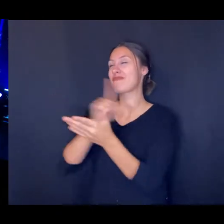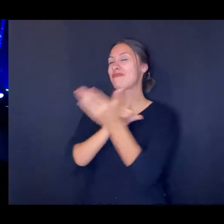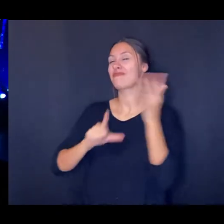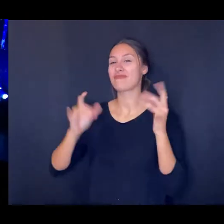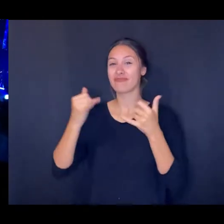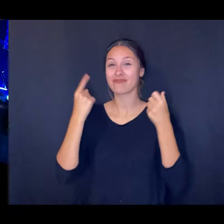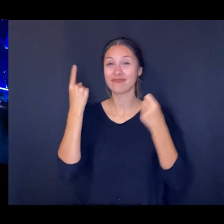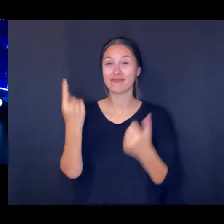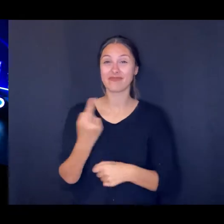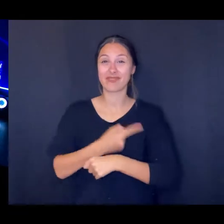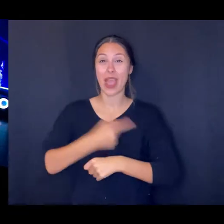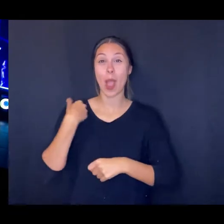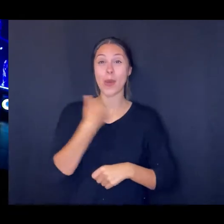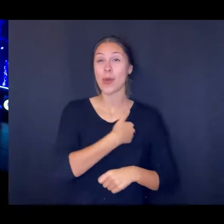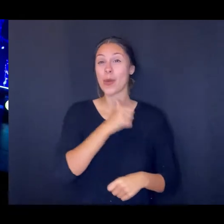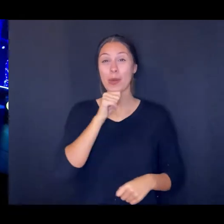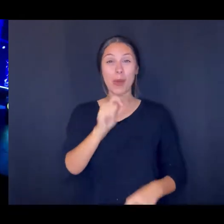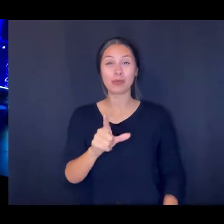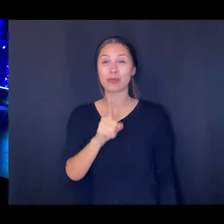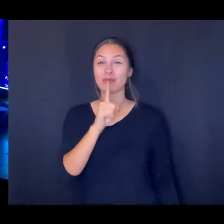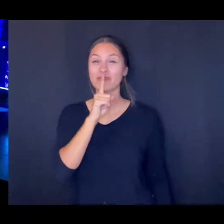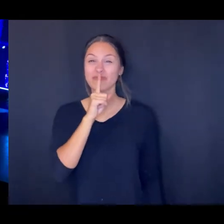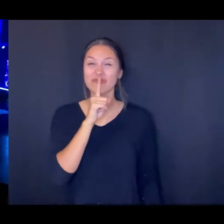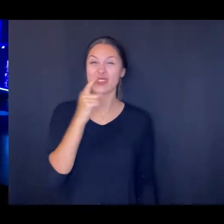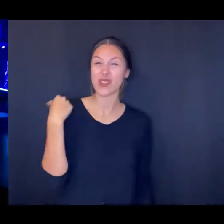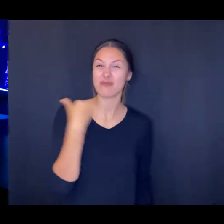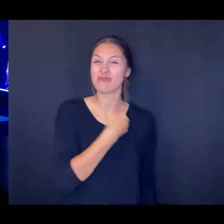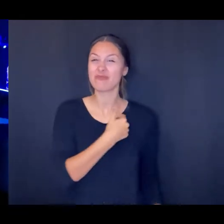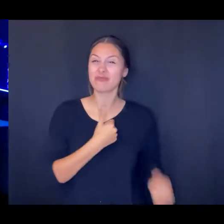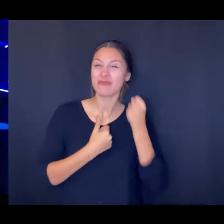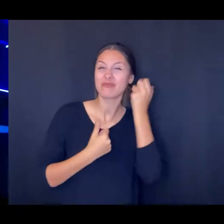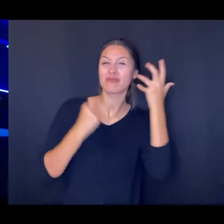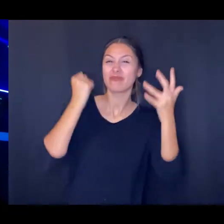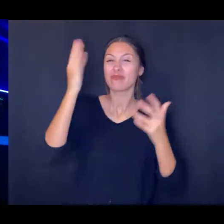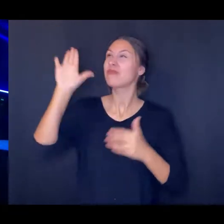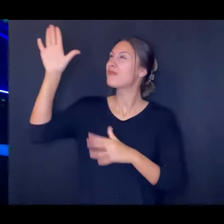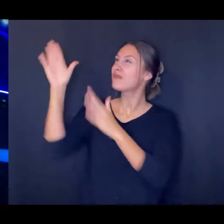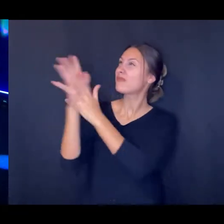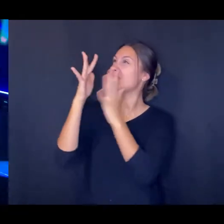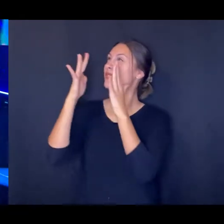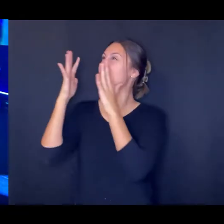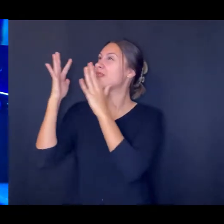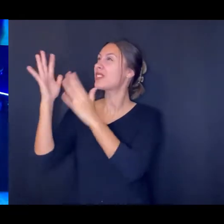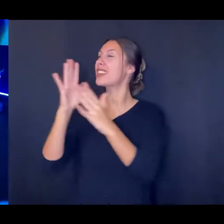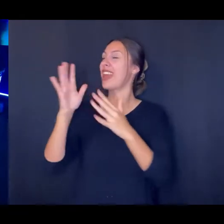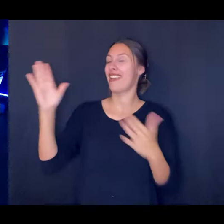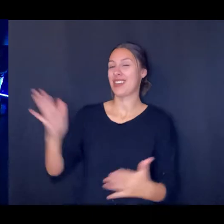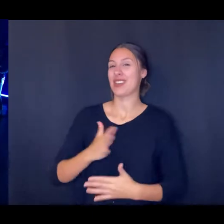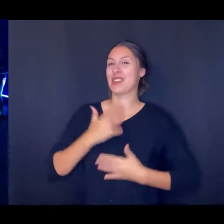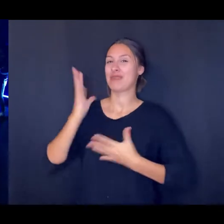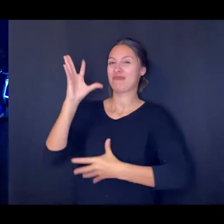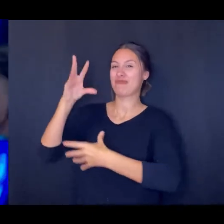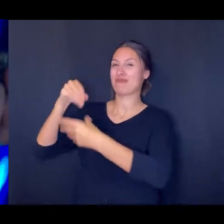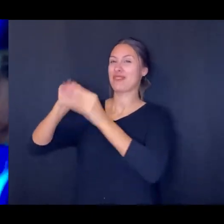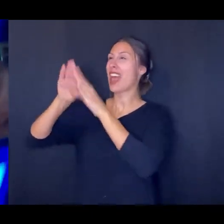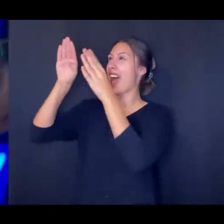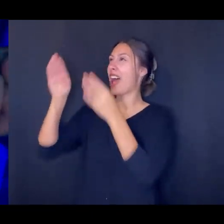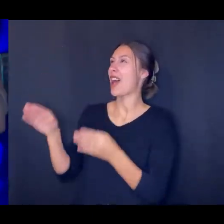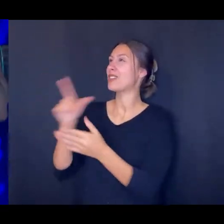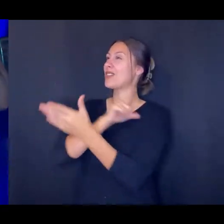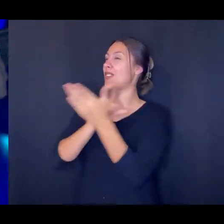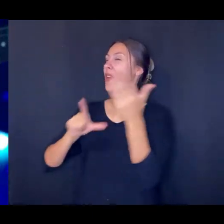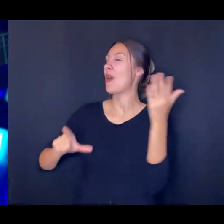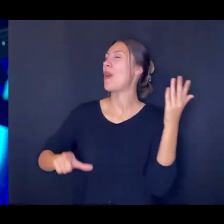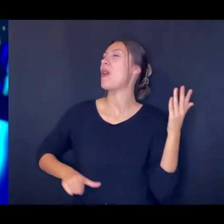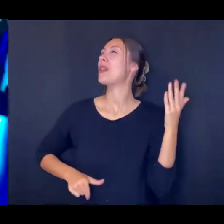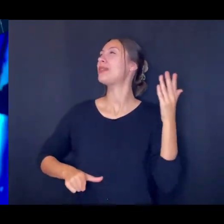the house of the Lord today. And we won't be quiet. We shout out your praise. There is